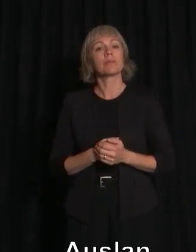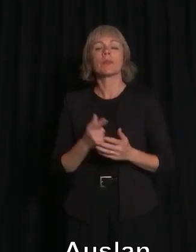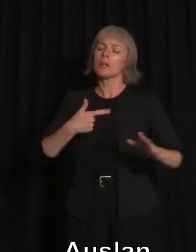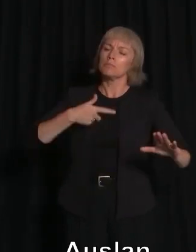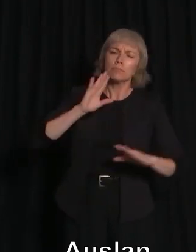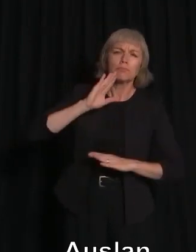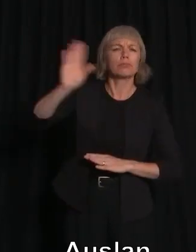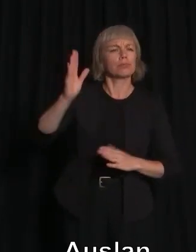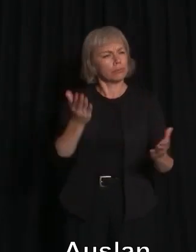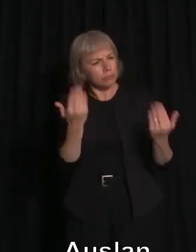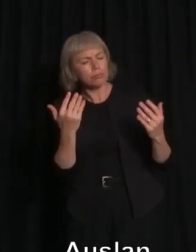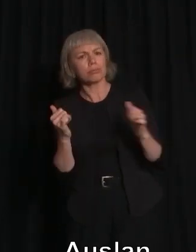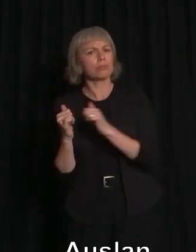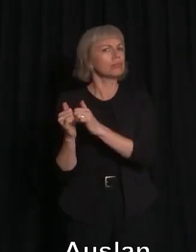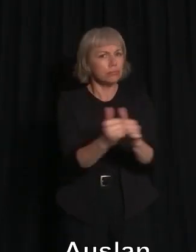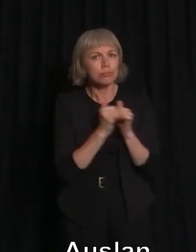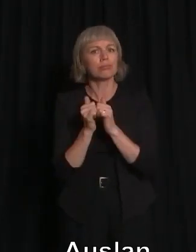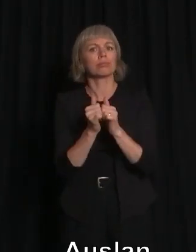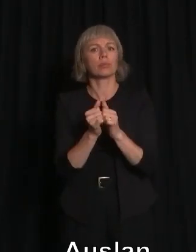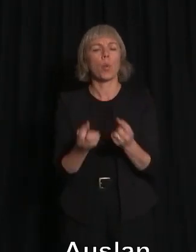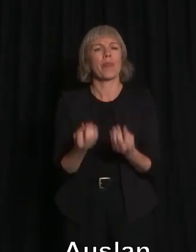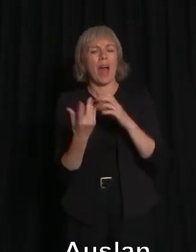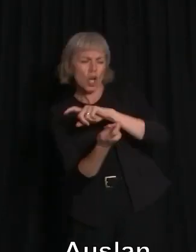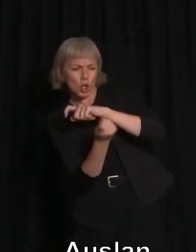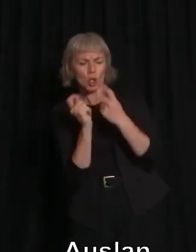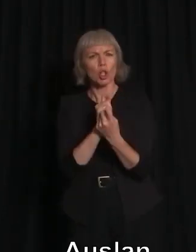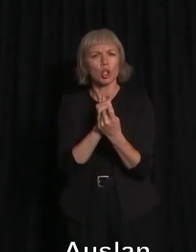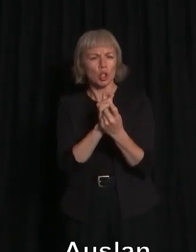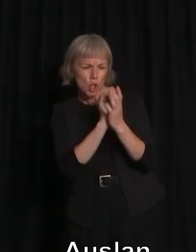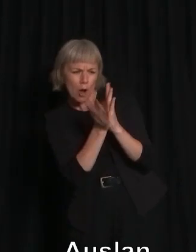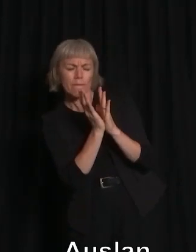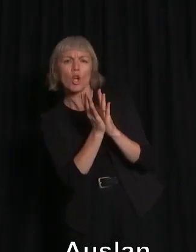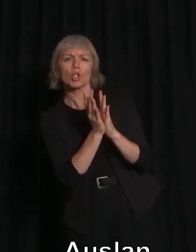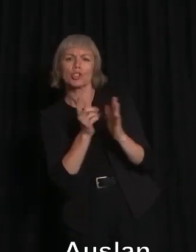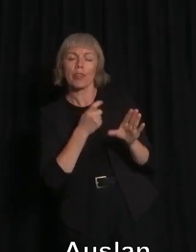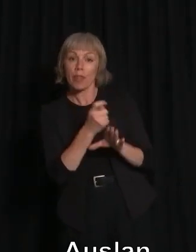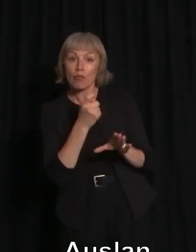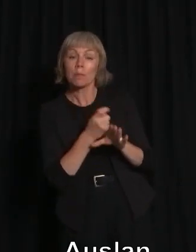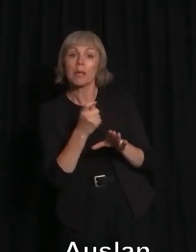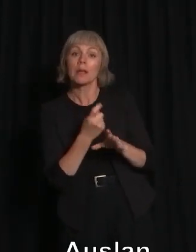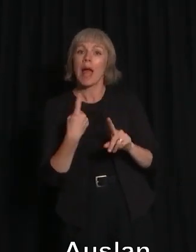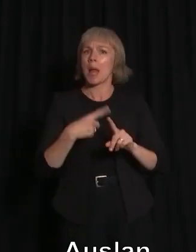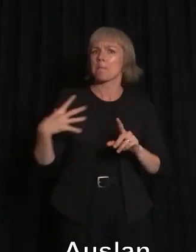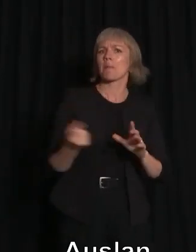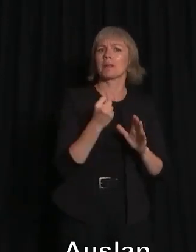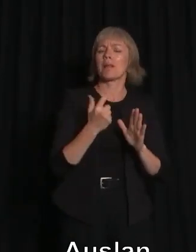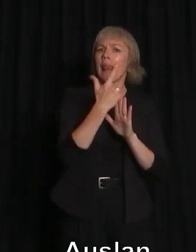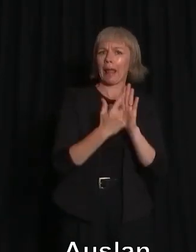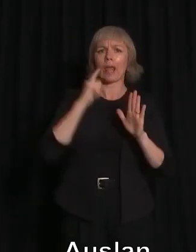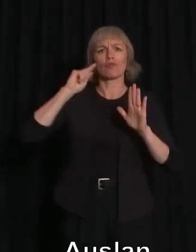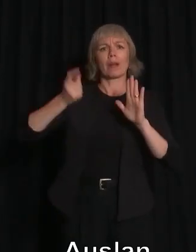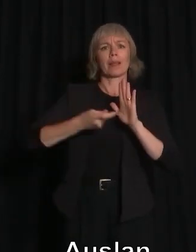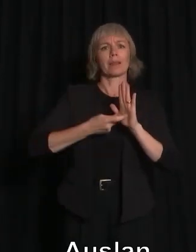by my calls for a world free of practices of conversion and a world of legal recognition of gender identity based